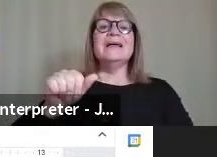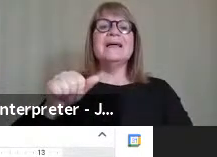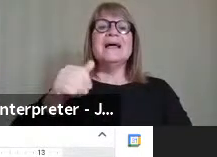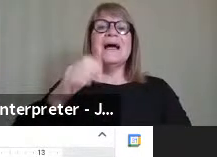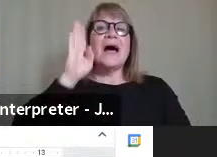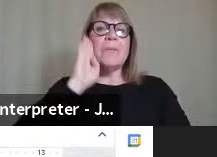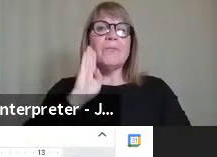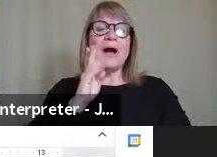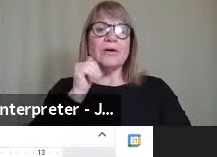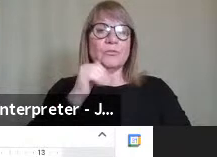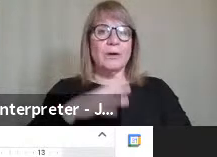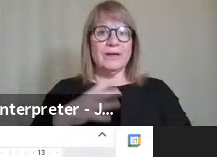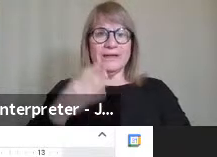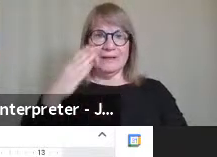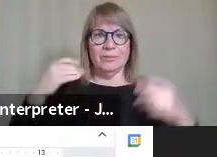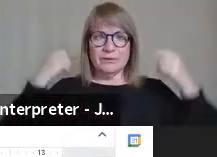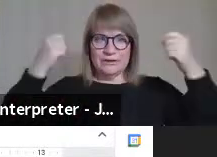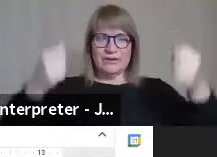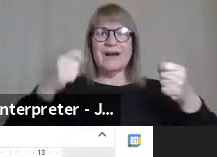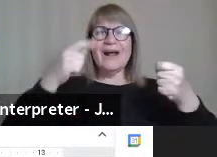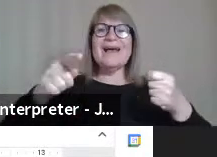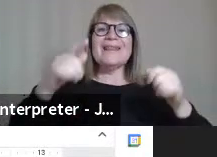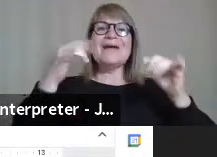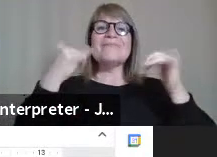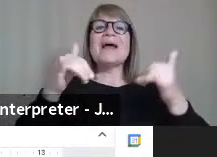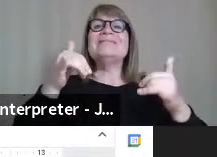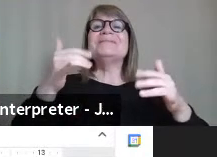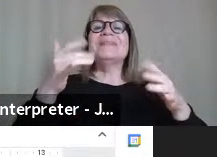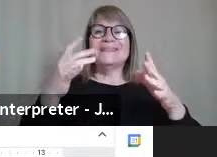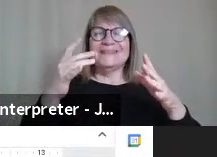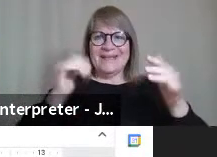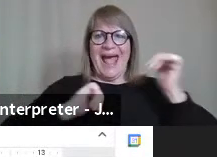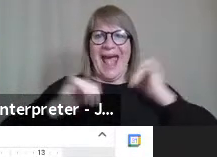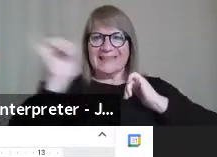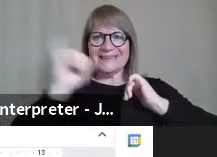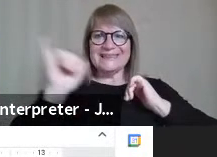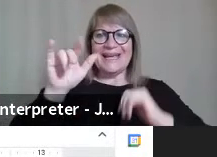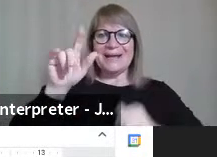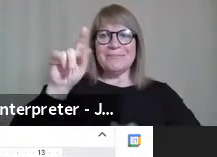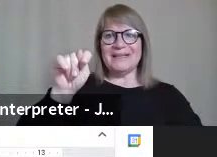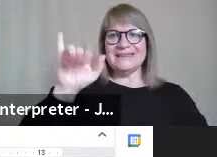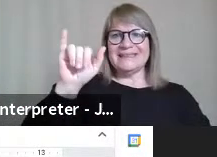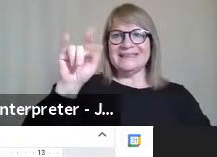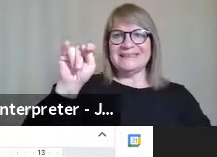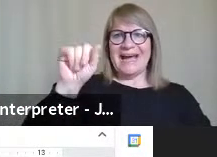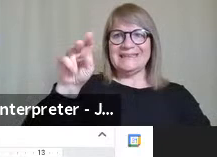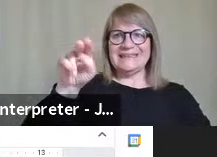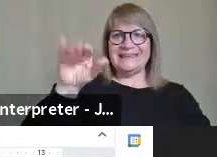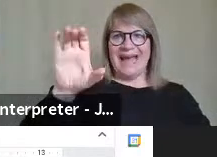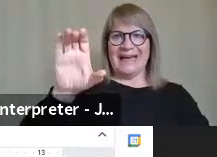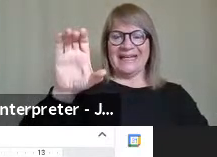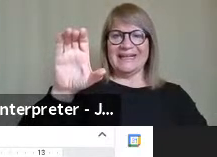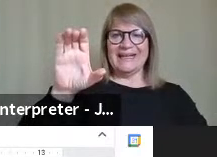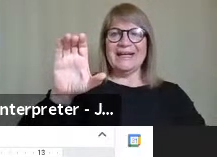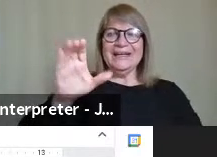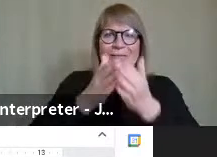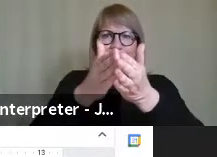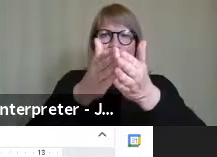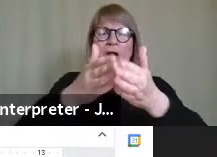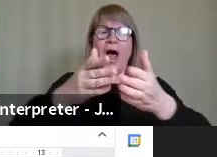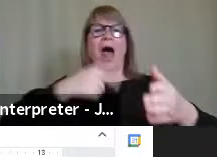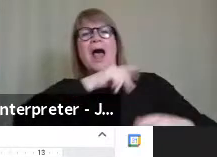howie doing the titanic king of the world impersonation on a boat at the discovery bay museum you know and i was happy to take this